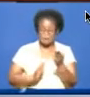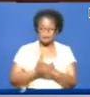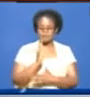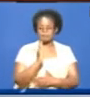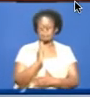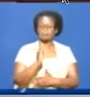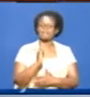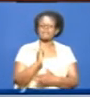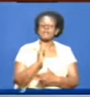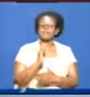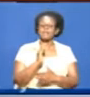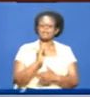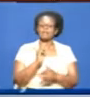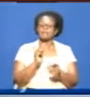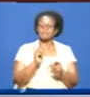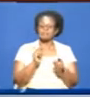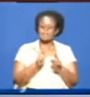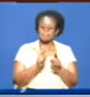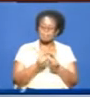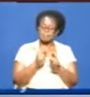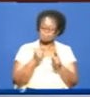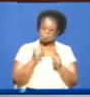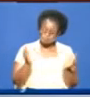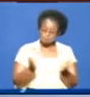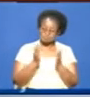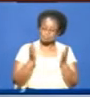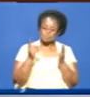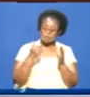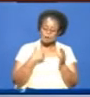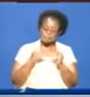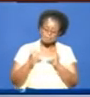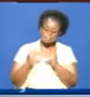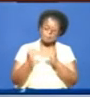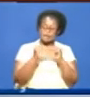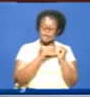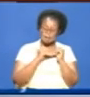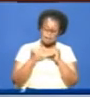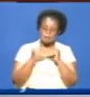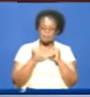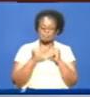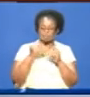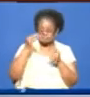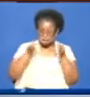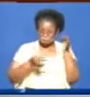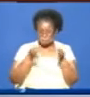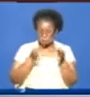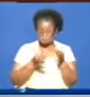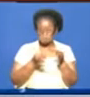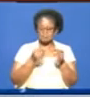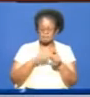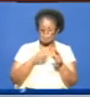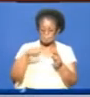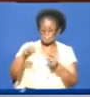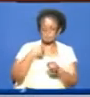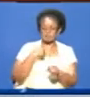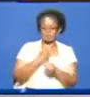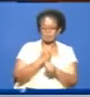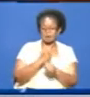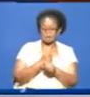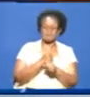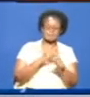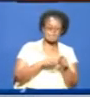enable them to have a fair, just and humane treatment of persons, particularly in regards of their duties regarding arrest and many of